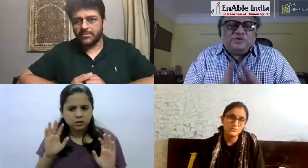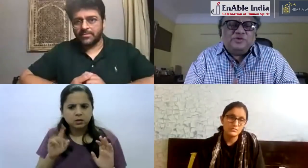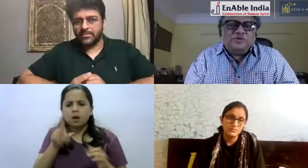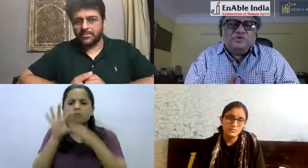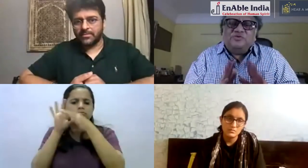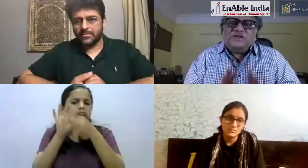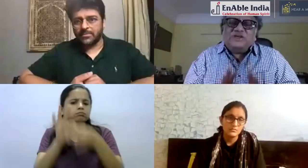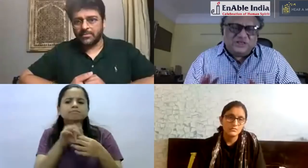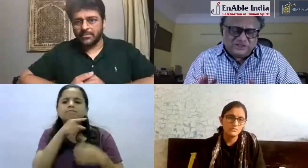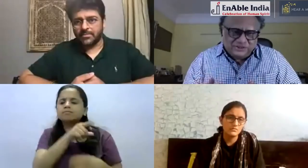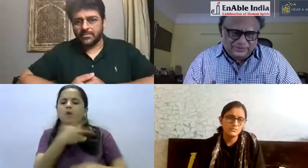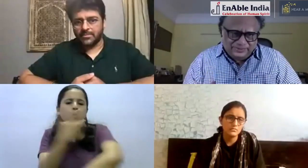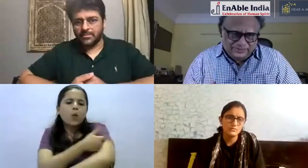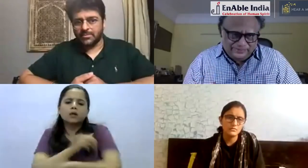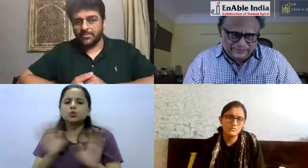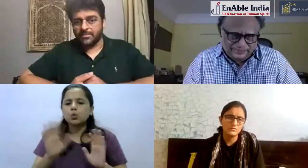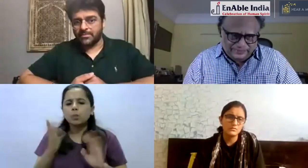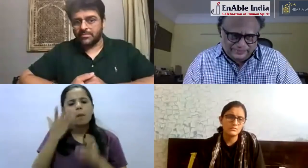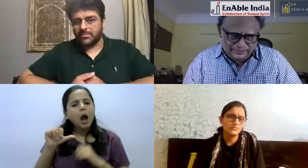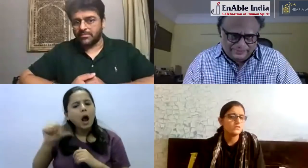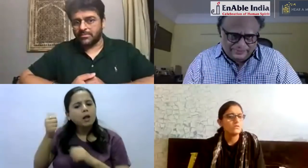unrelated to vaccination.